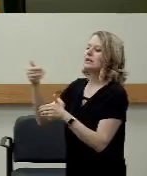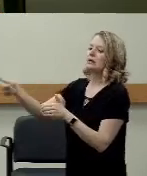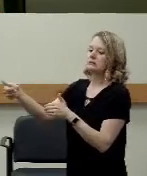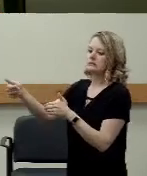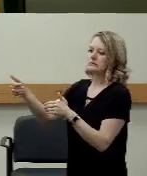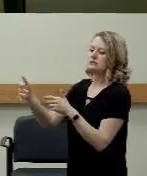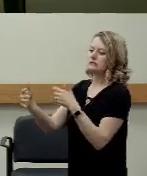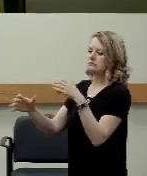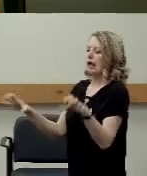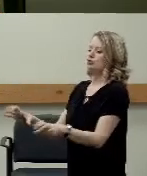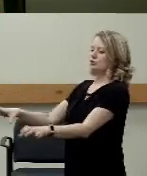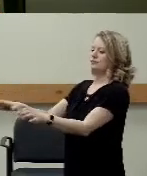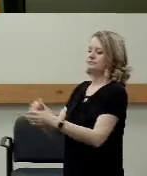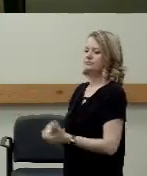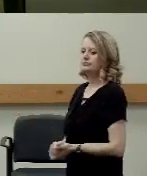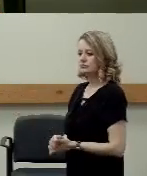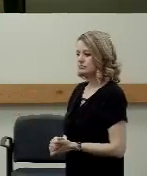road.